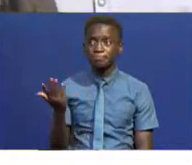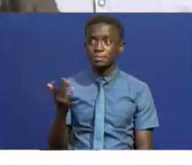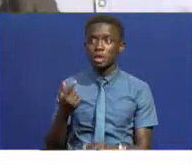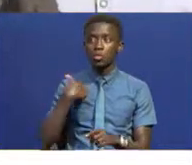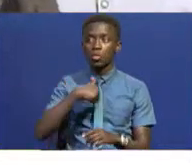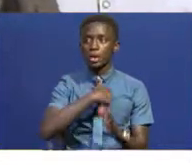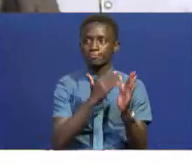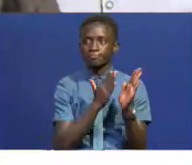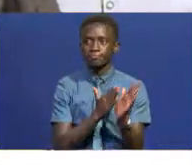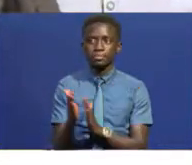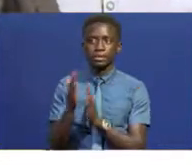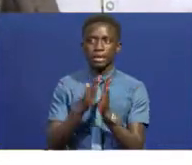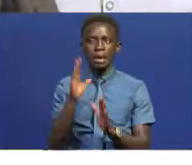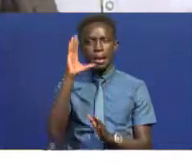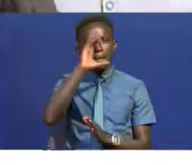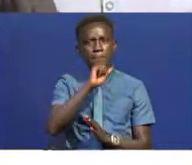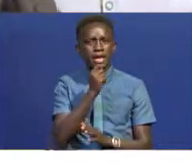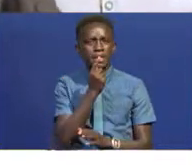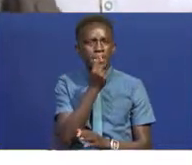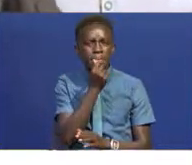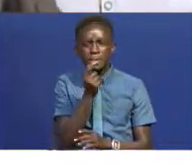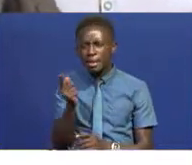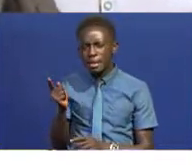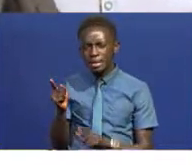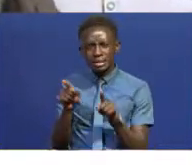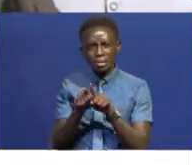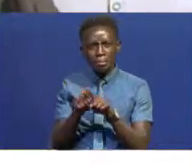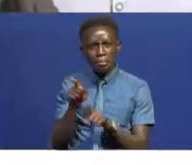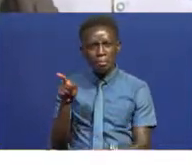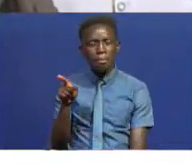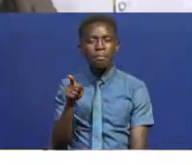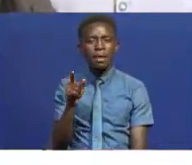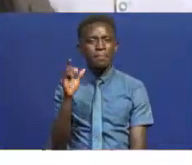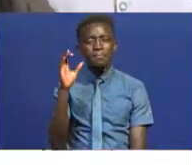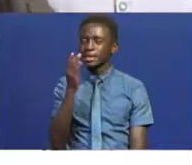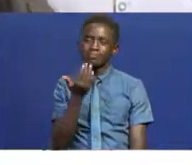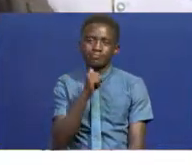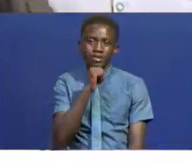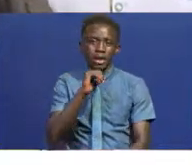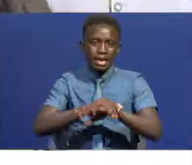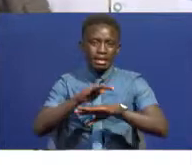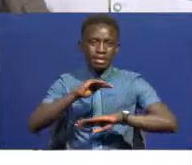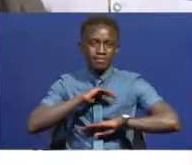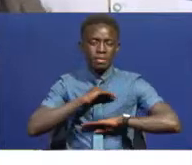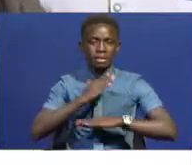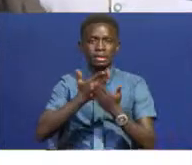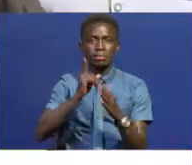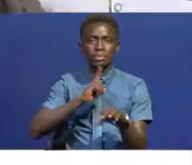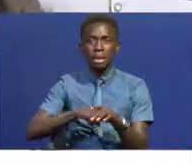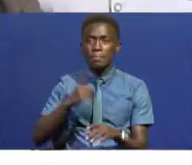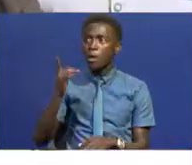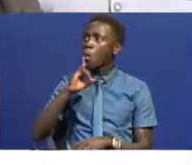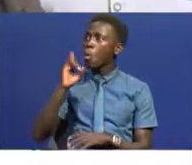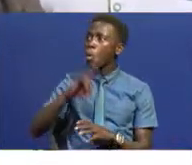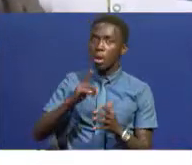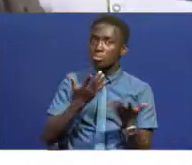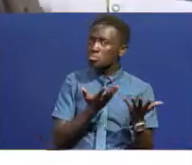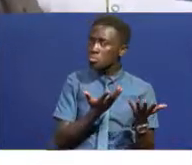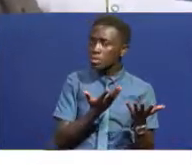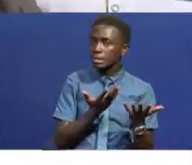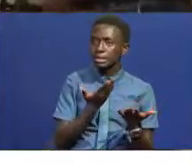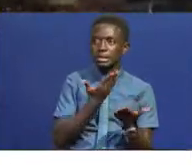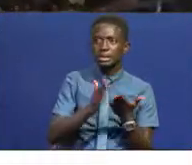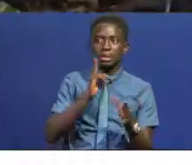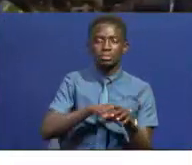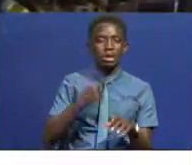kukosa korosho za kutosha. So unapata orders tunazopata saa ingine hatuwezi